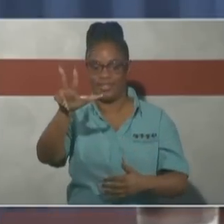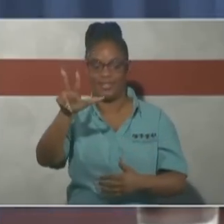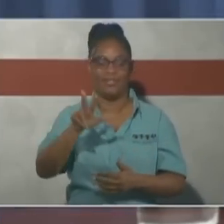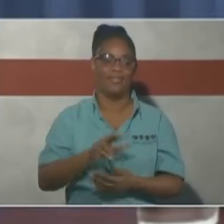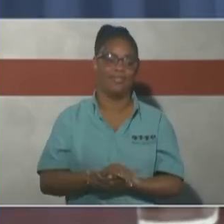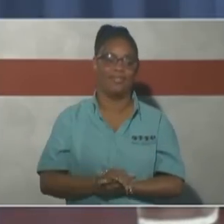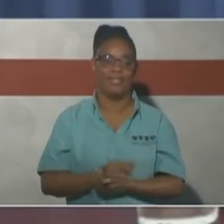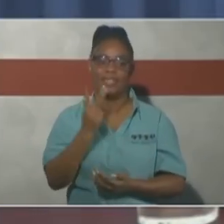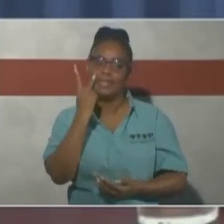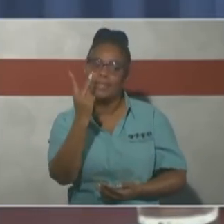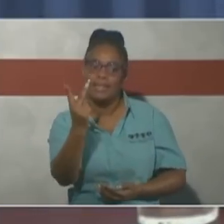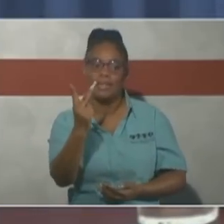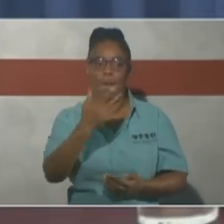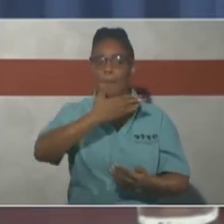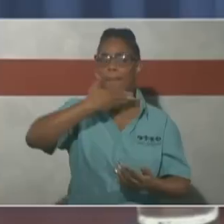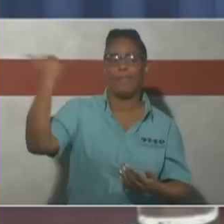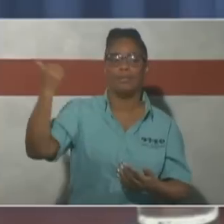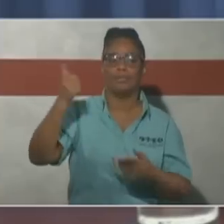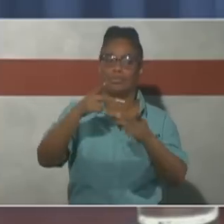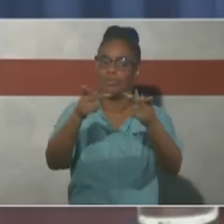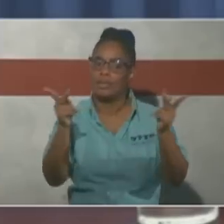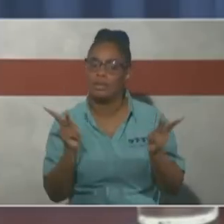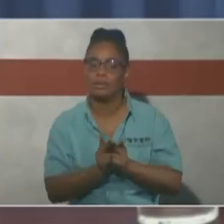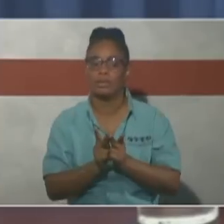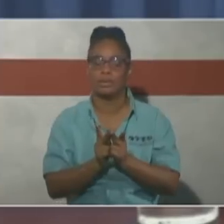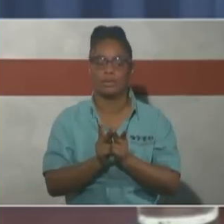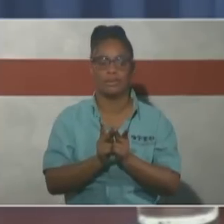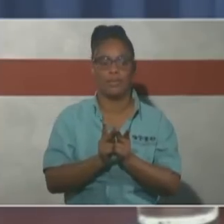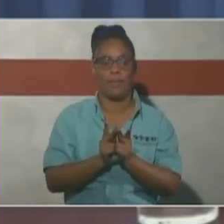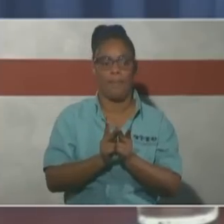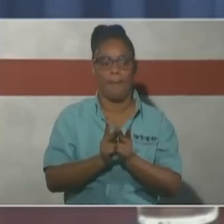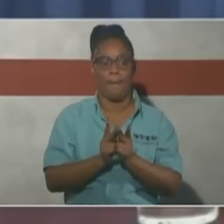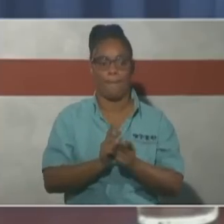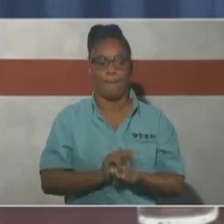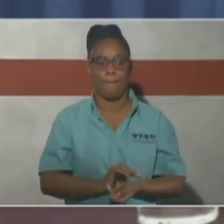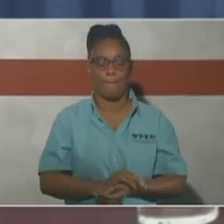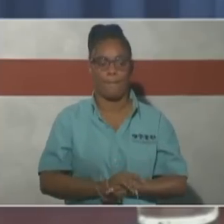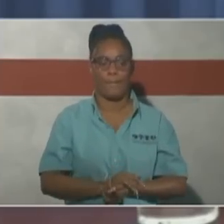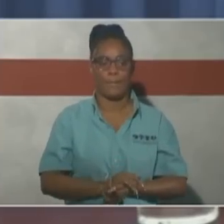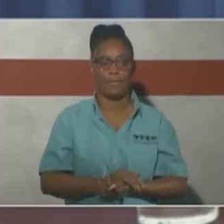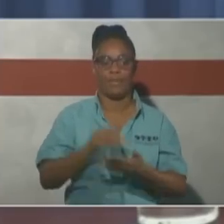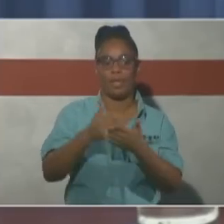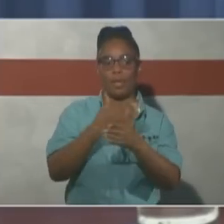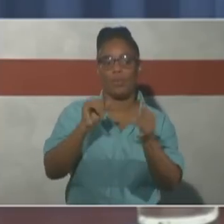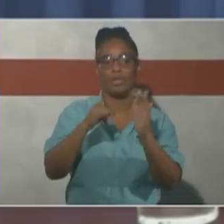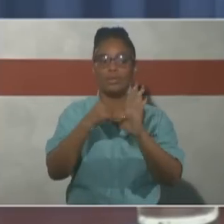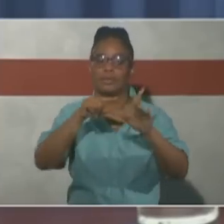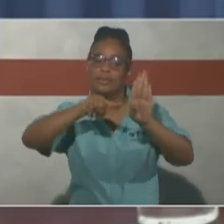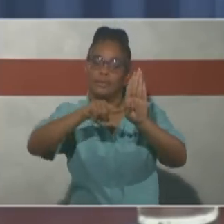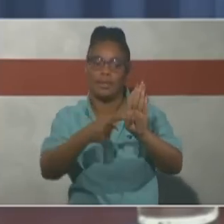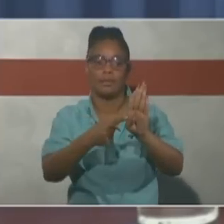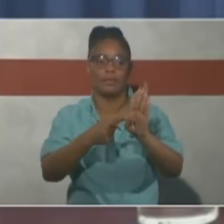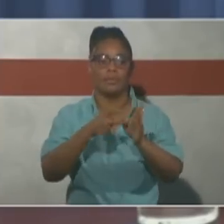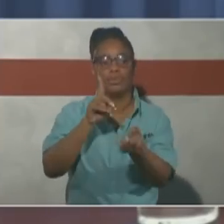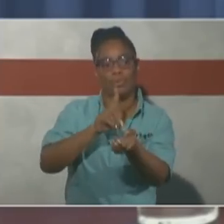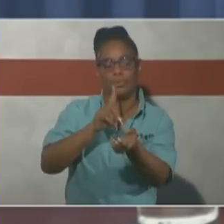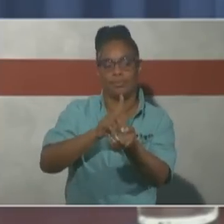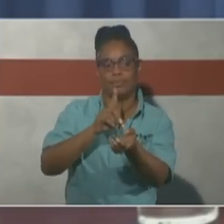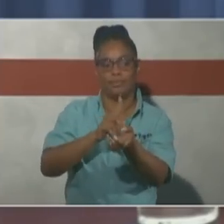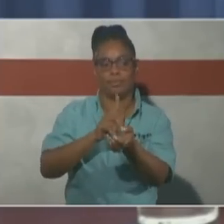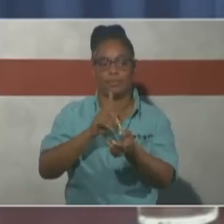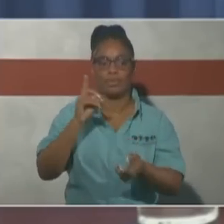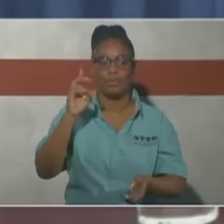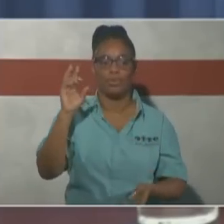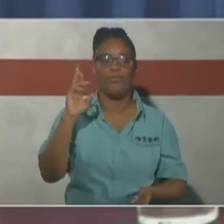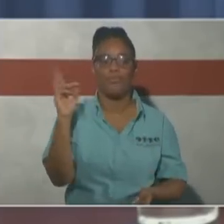New Year to each and every one of you. And may 2023 see us in a better place than we did